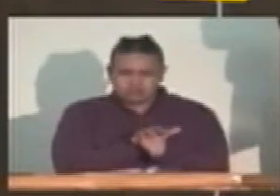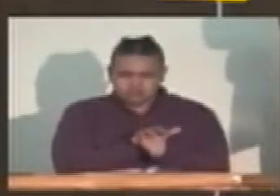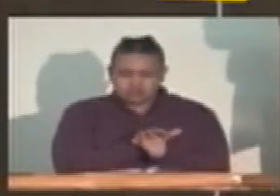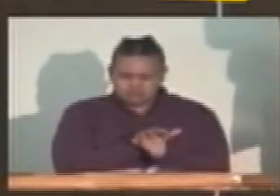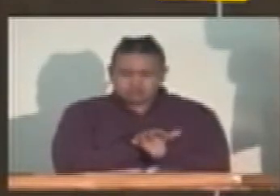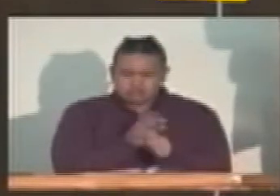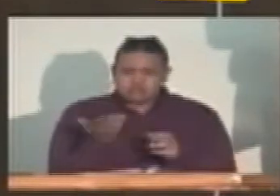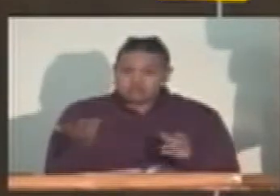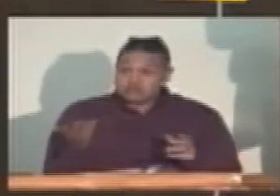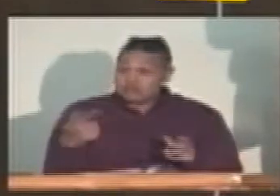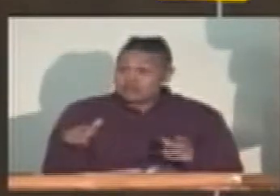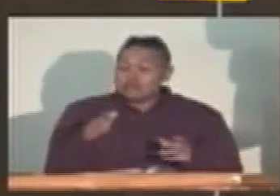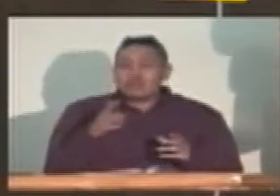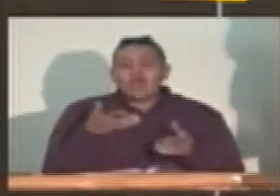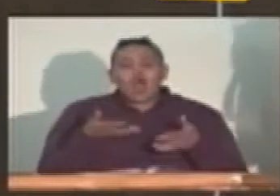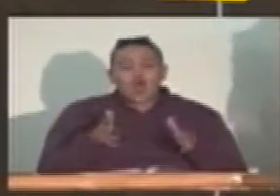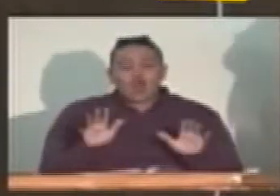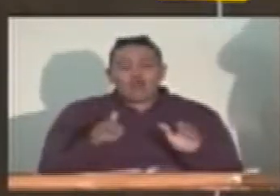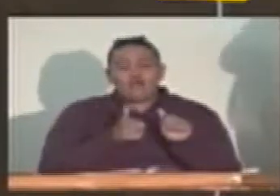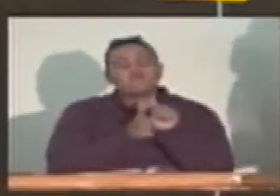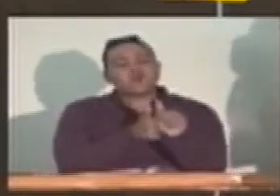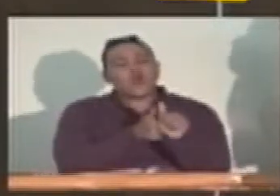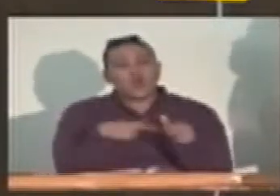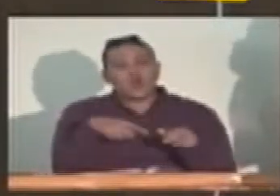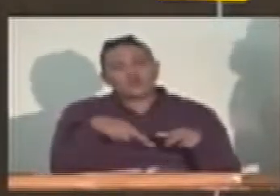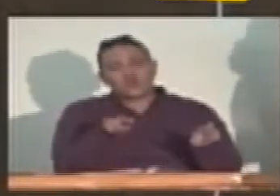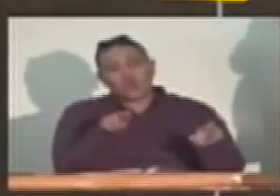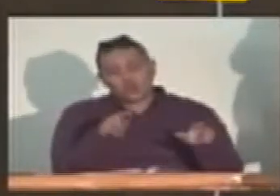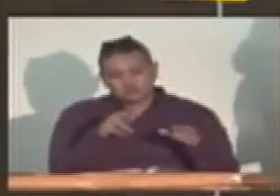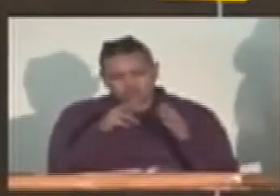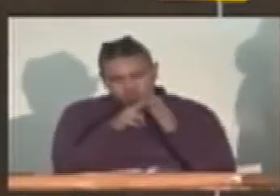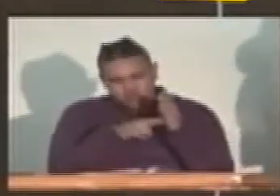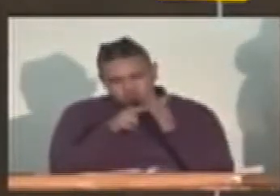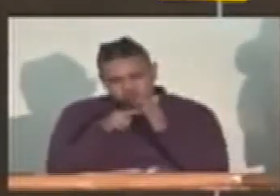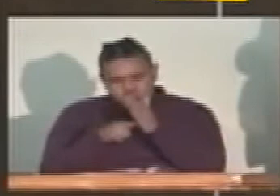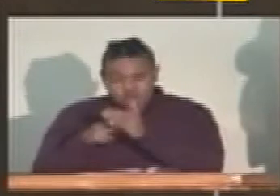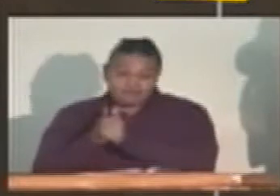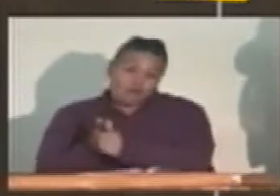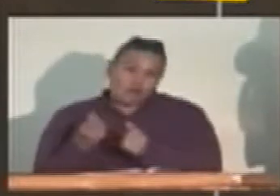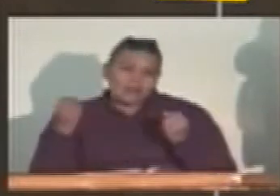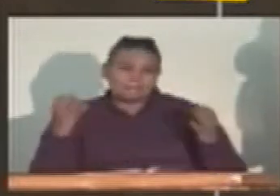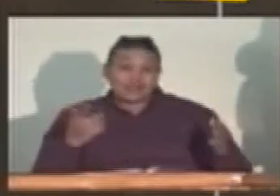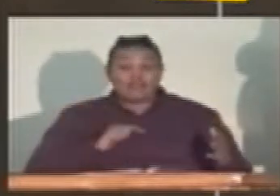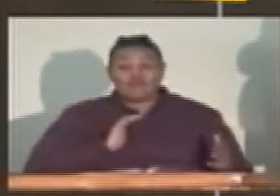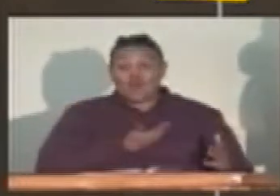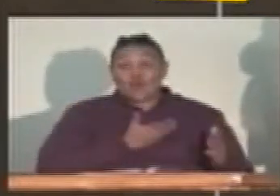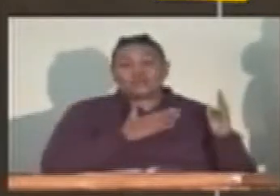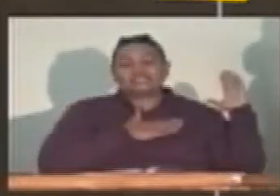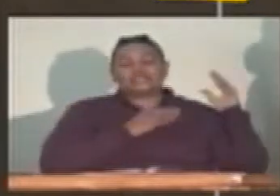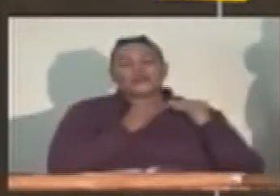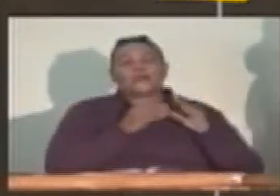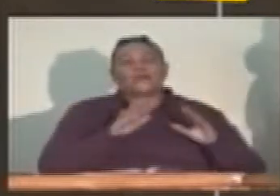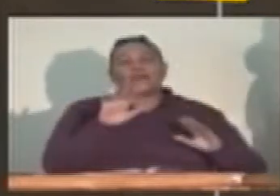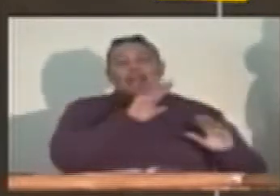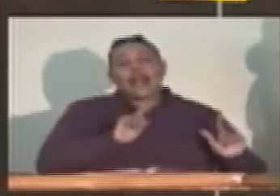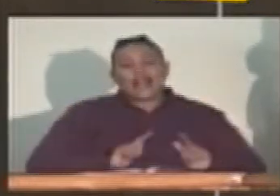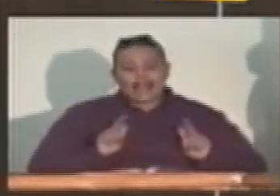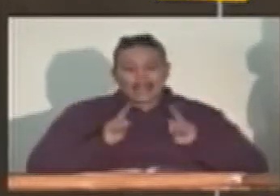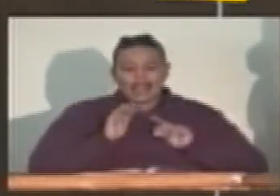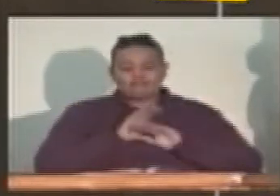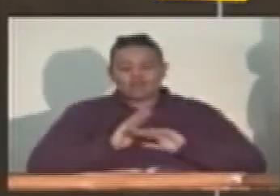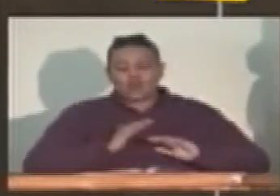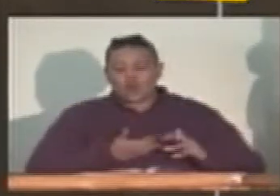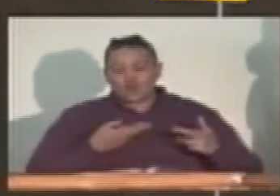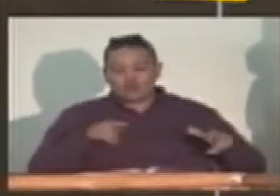Exercise caution and follow the road code. Too many of our citizens are losing their lives on our